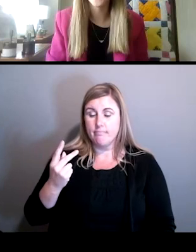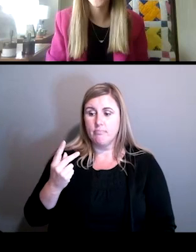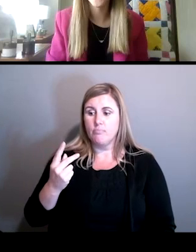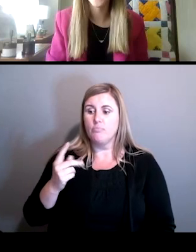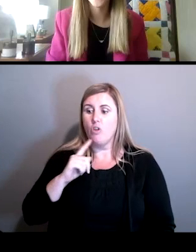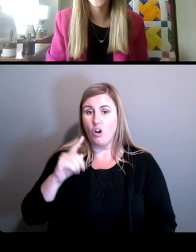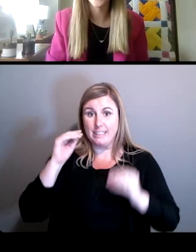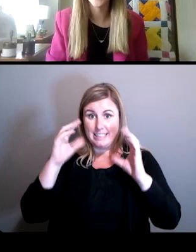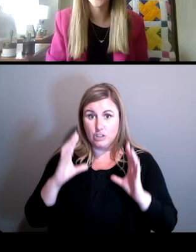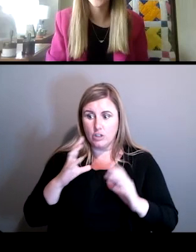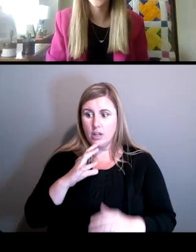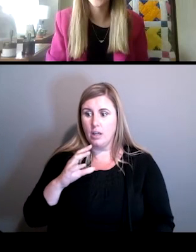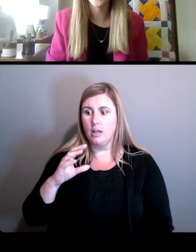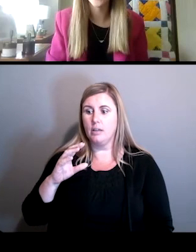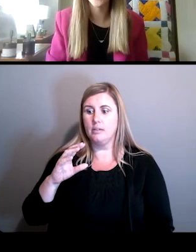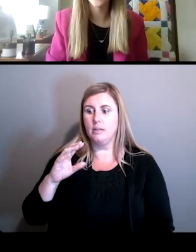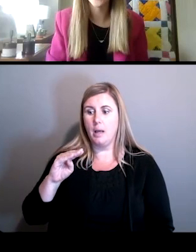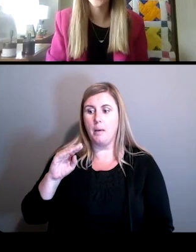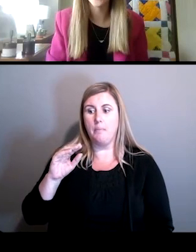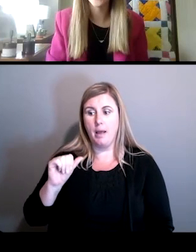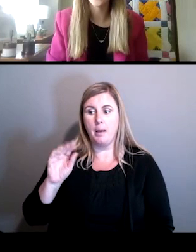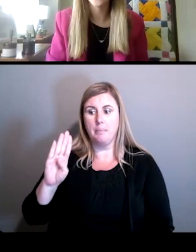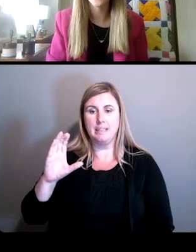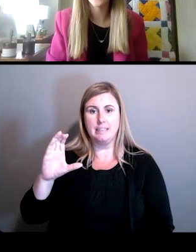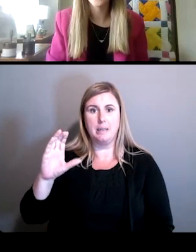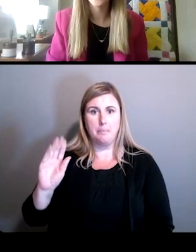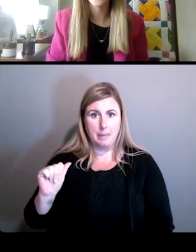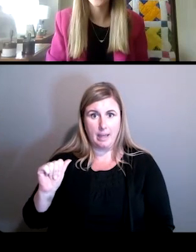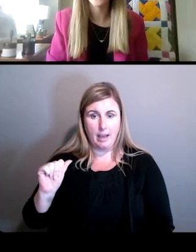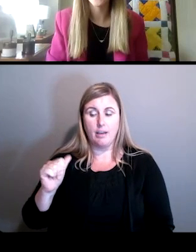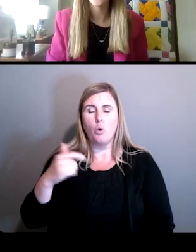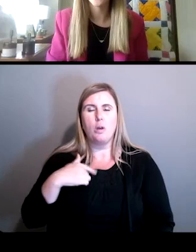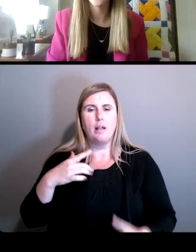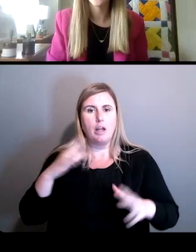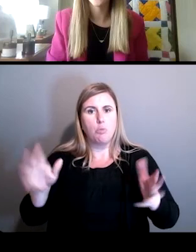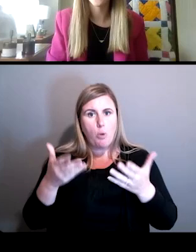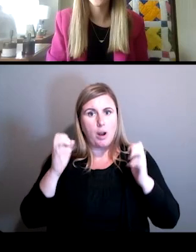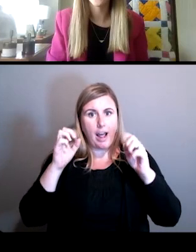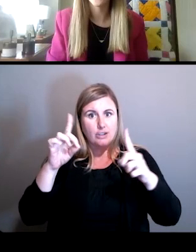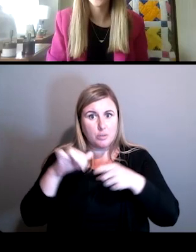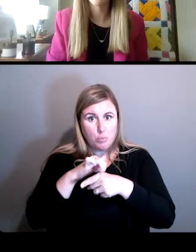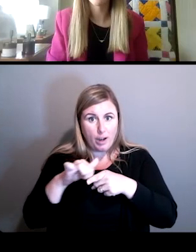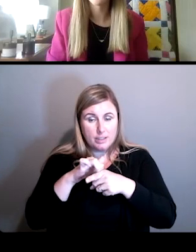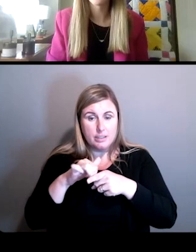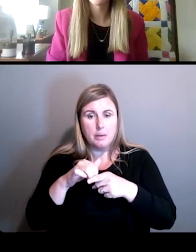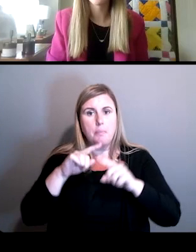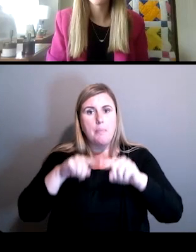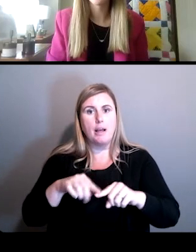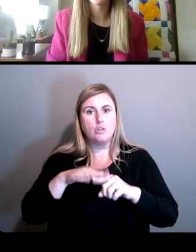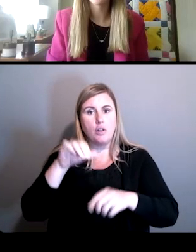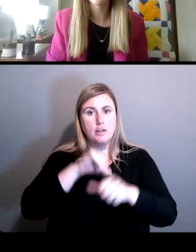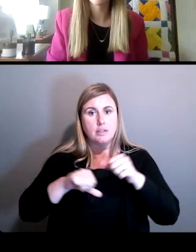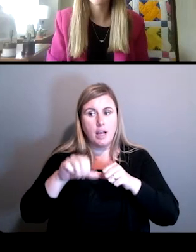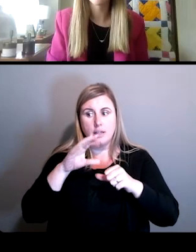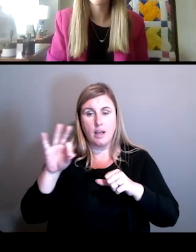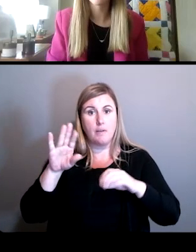I are teachers and BCBAs. And because of that, we love promoting educational practices based on the